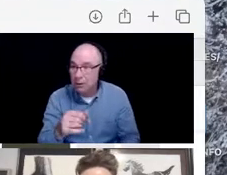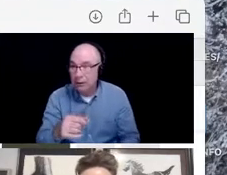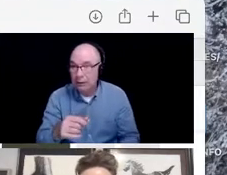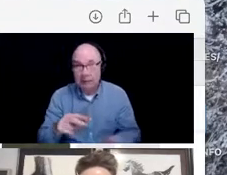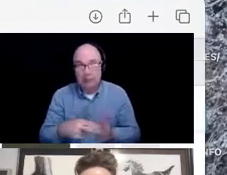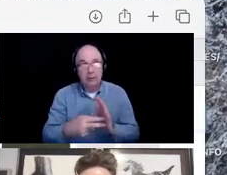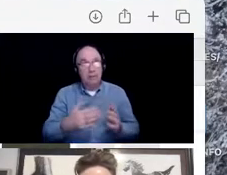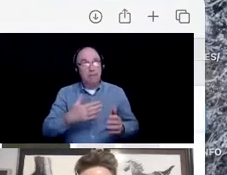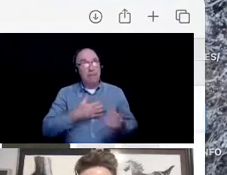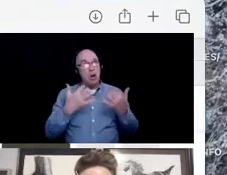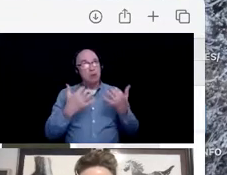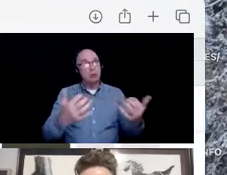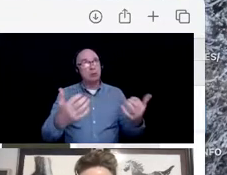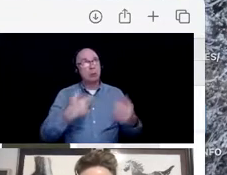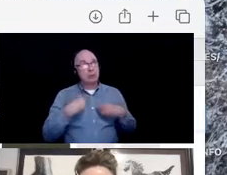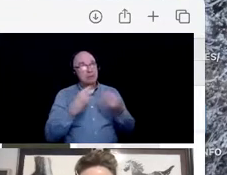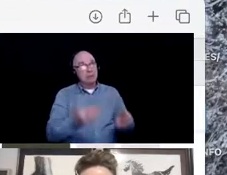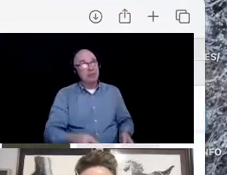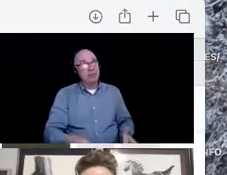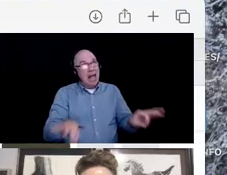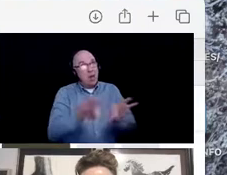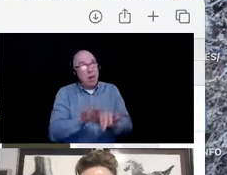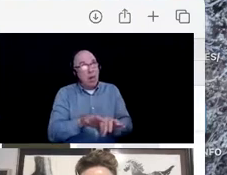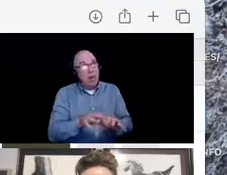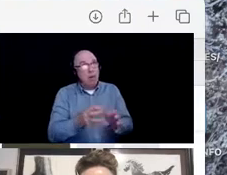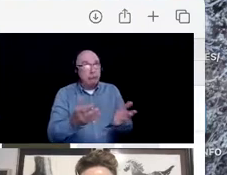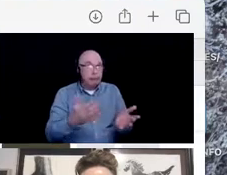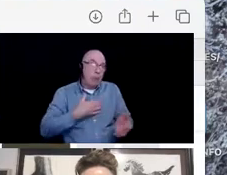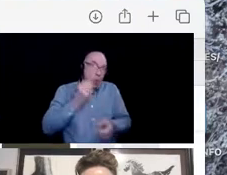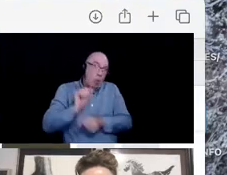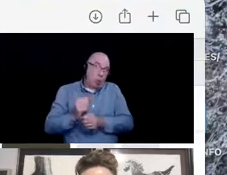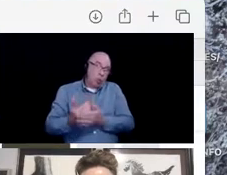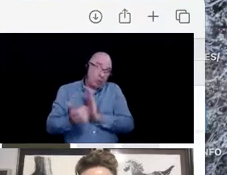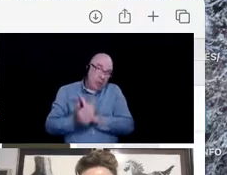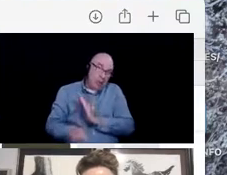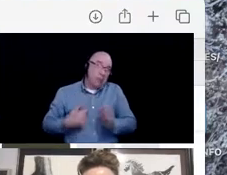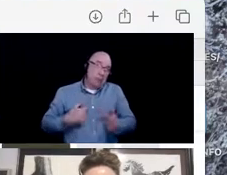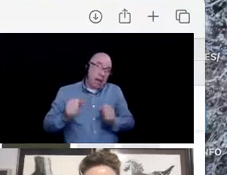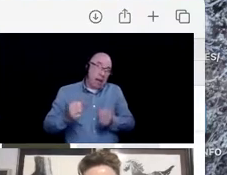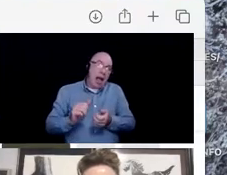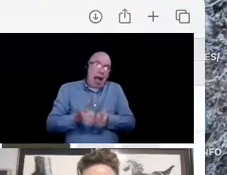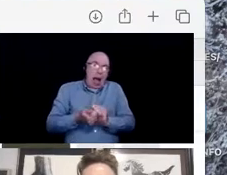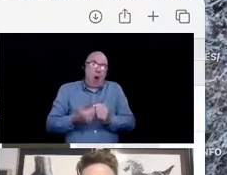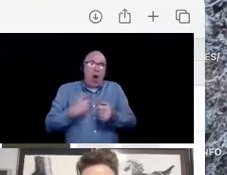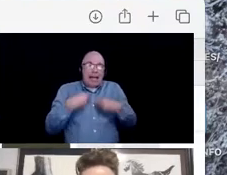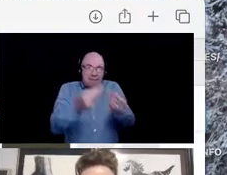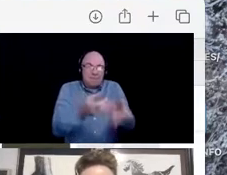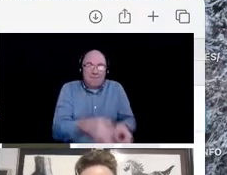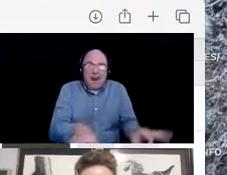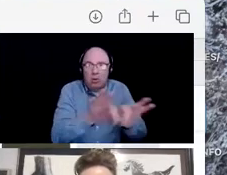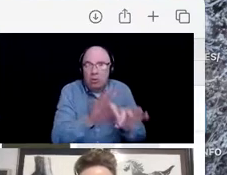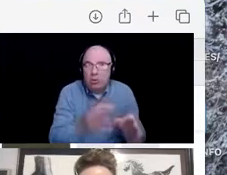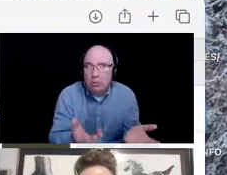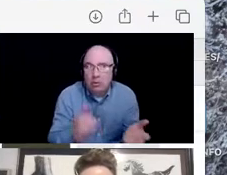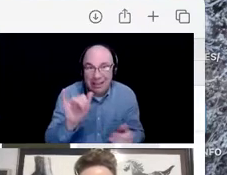value to my audience? And if not, that's my homework. That's my new skill. I get to learn how to give value well. Let me go see how